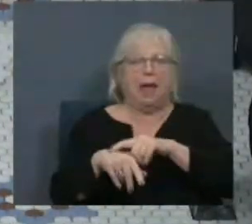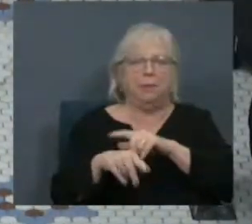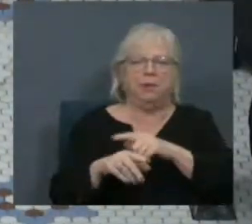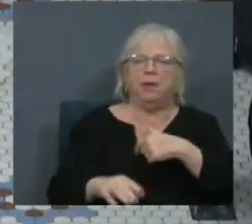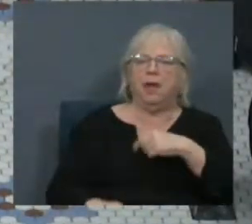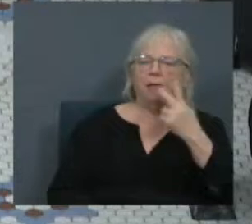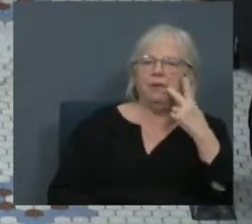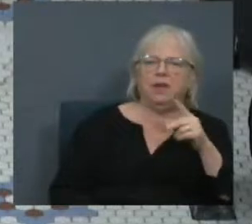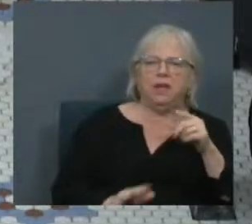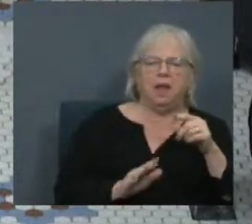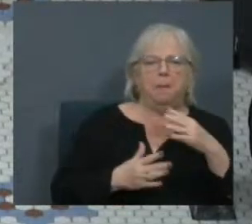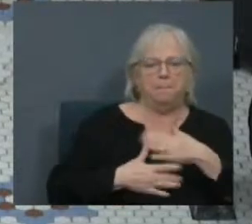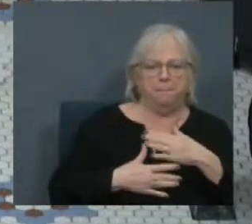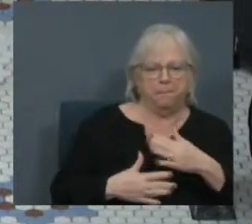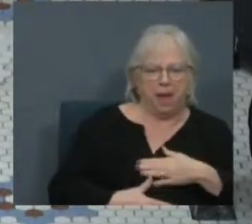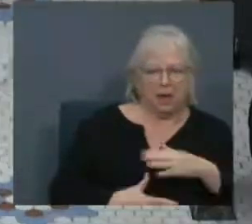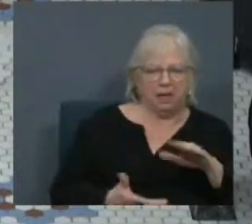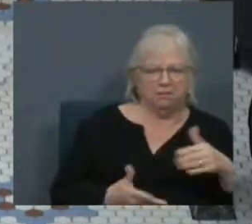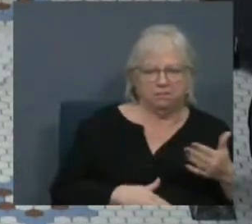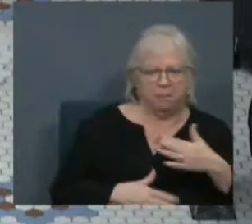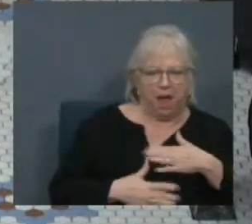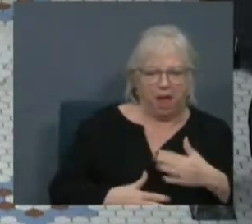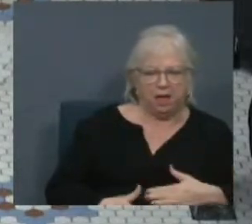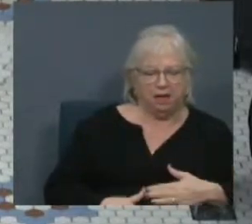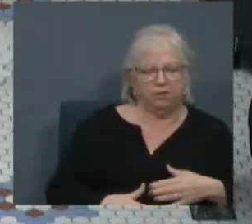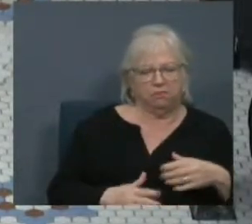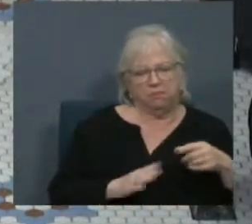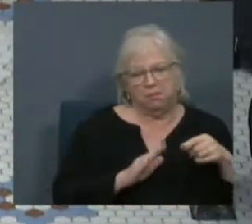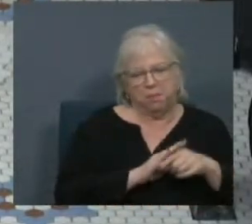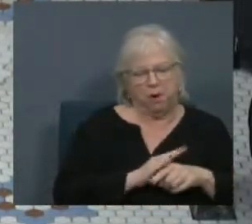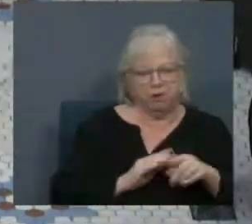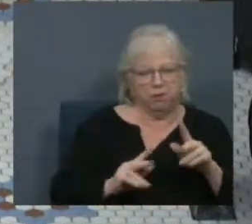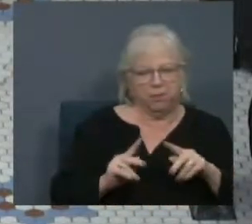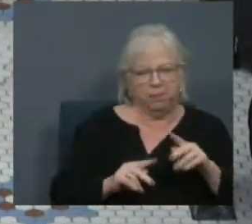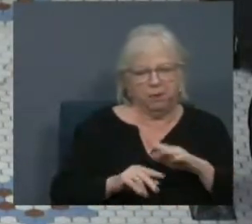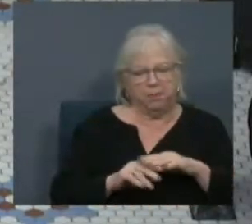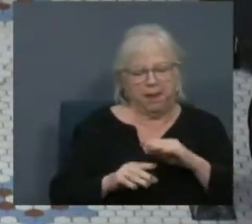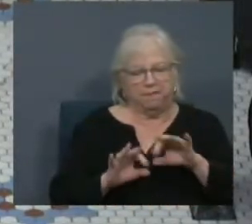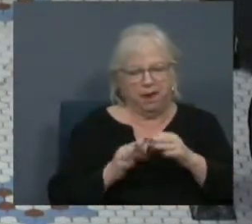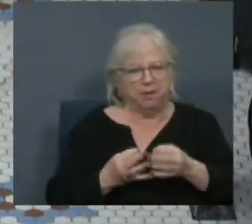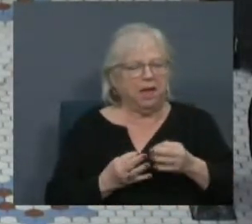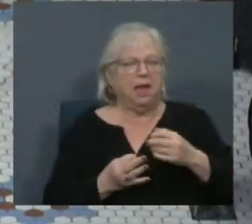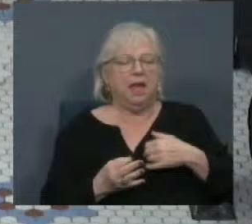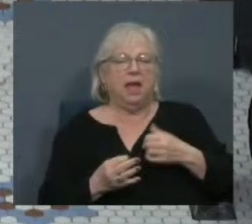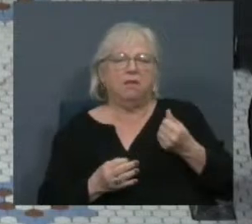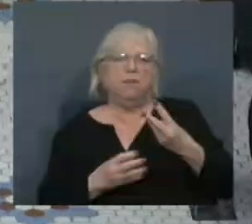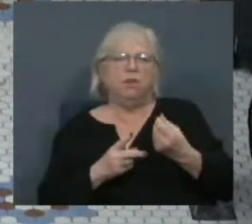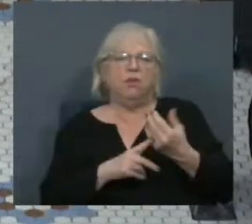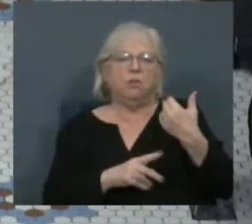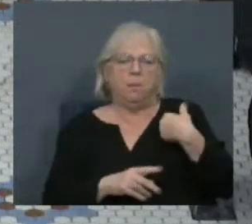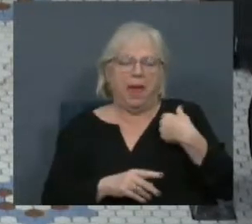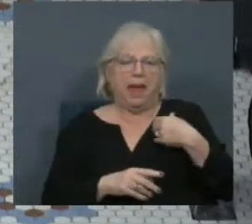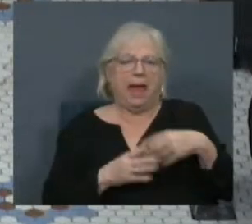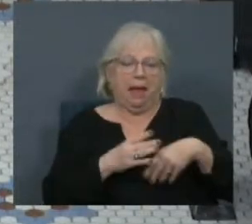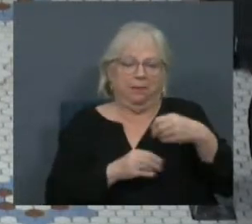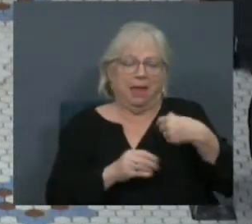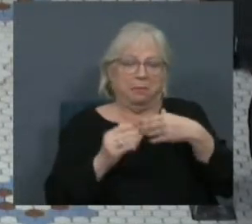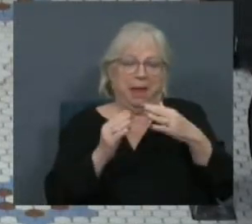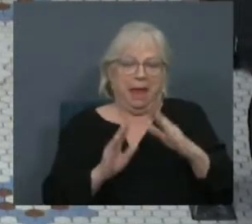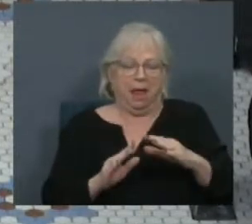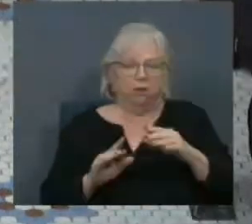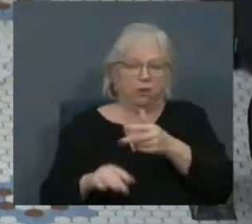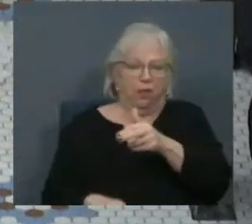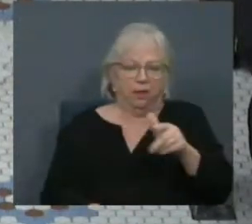family members. I've actually had a man murdered just right outside on my sidewalk a few years back. And